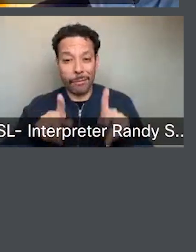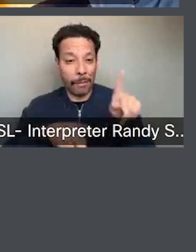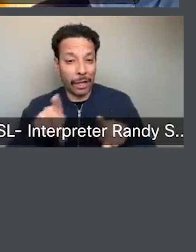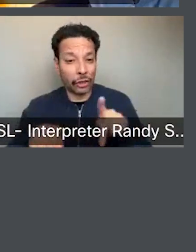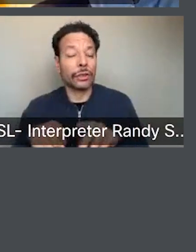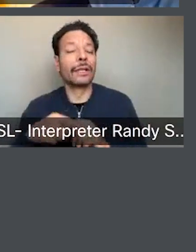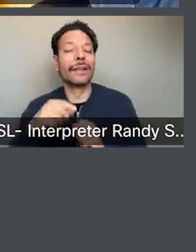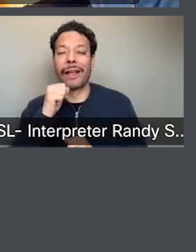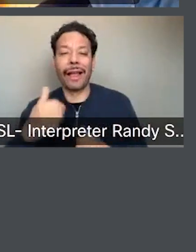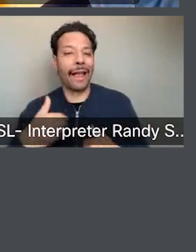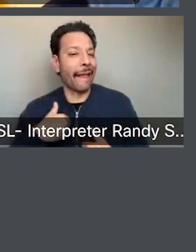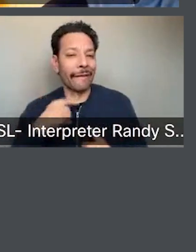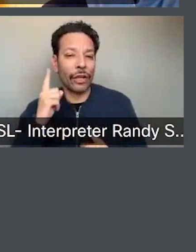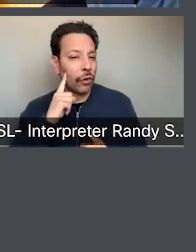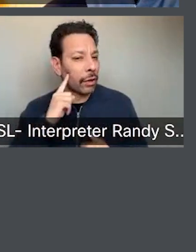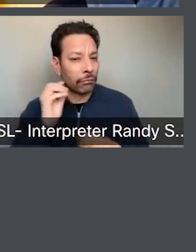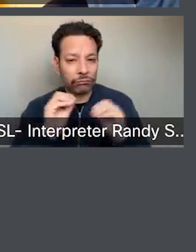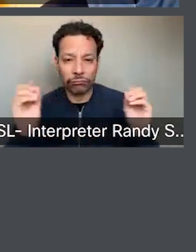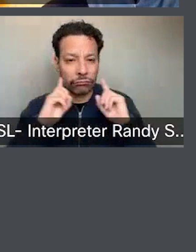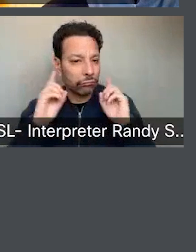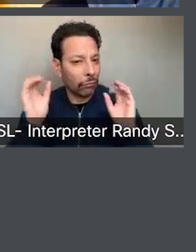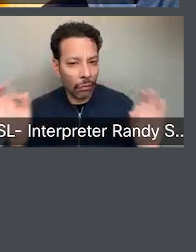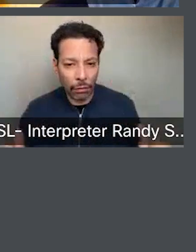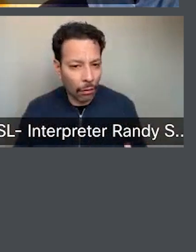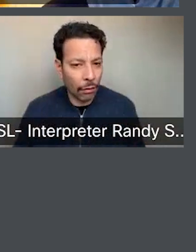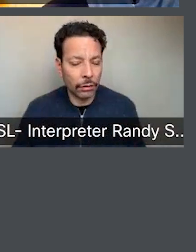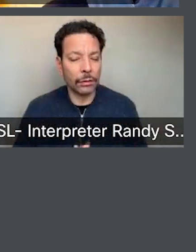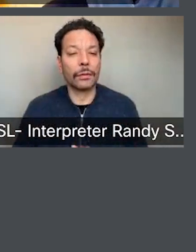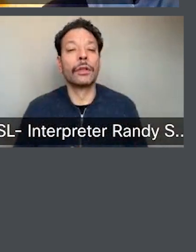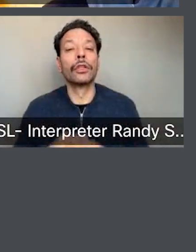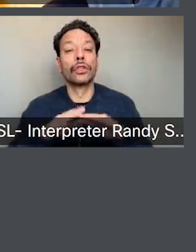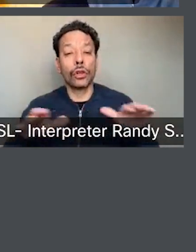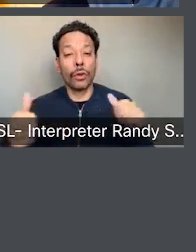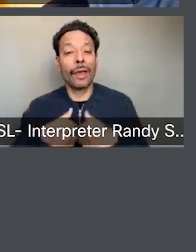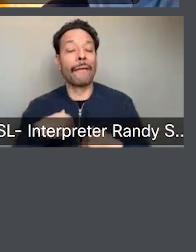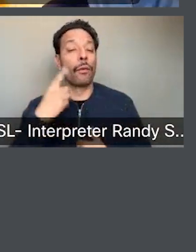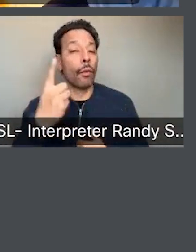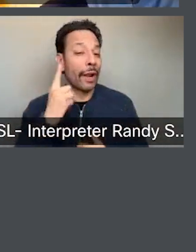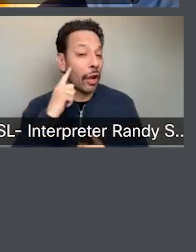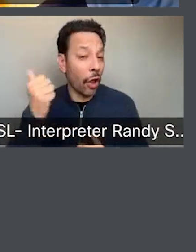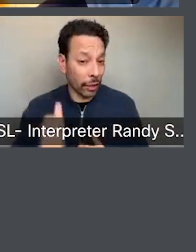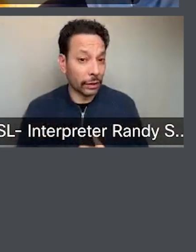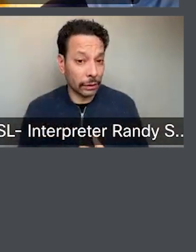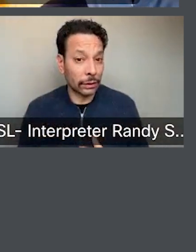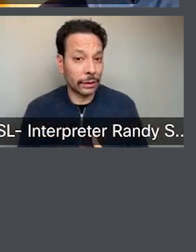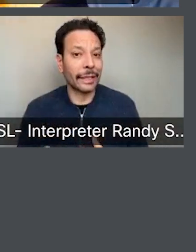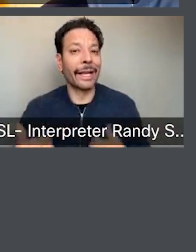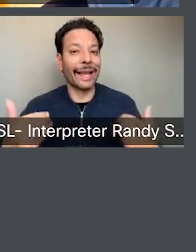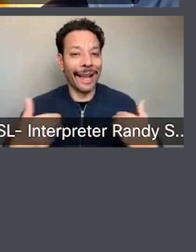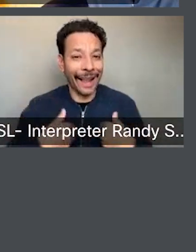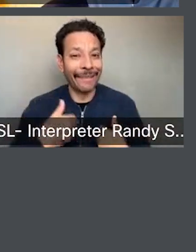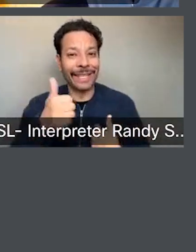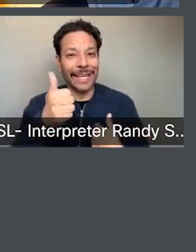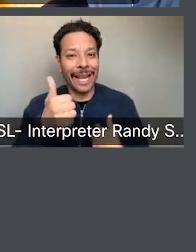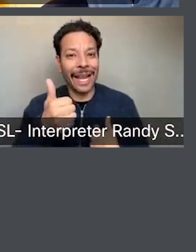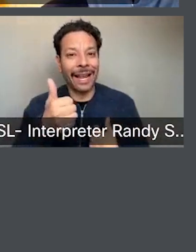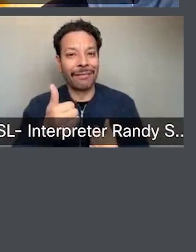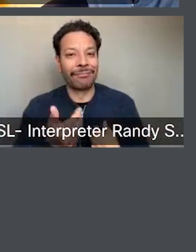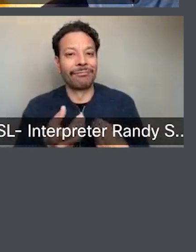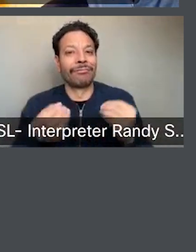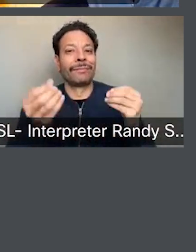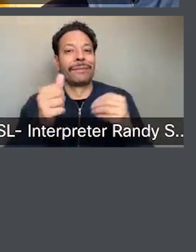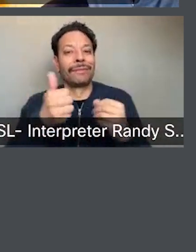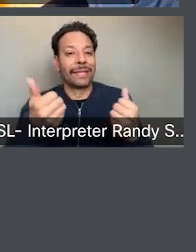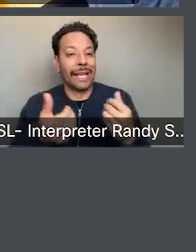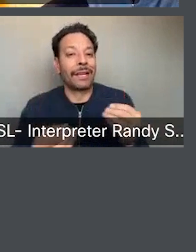loss. So children with unilateral hearing loss had a 10 times greater risk